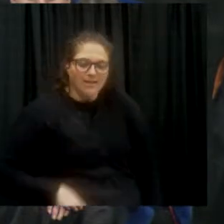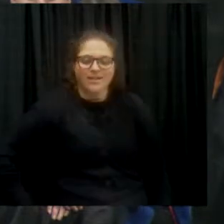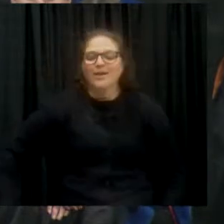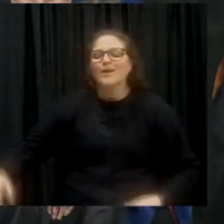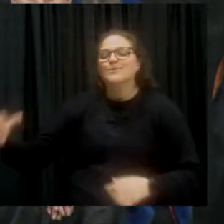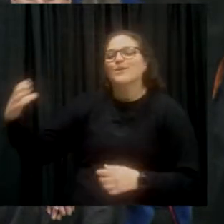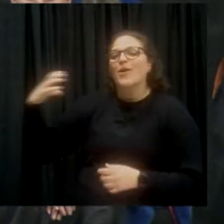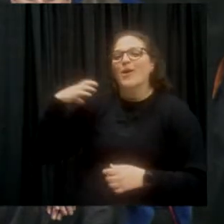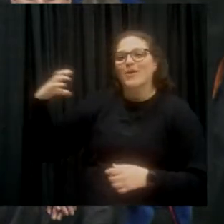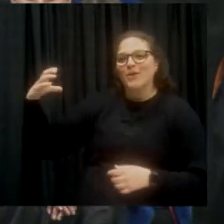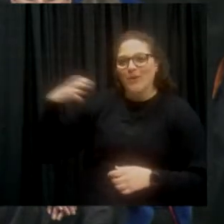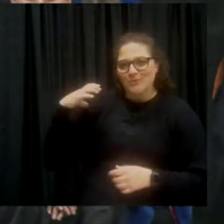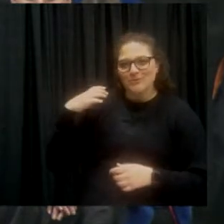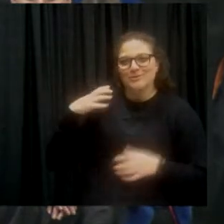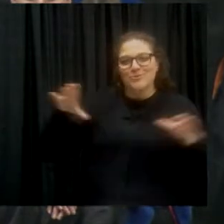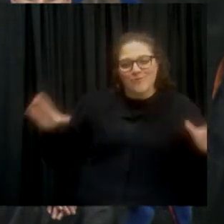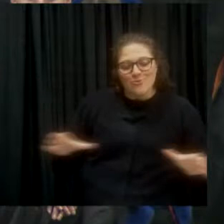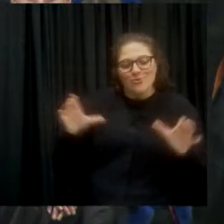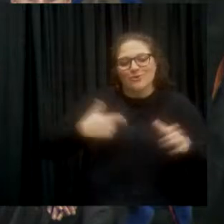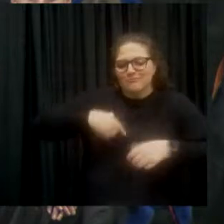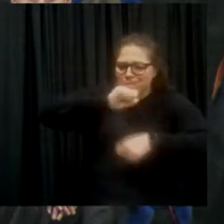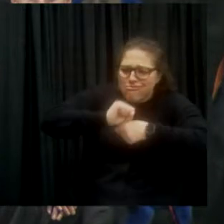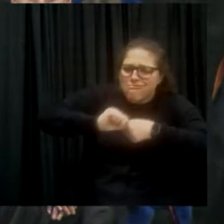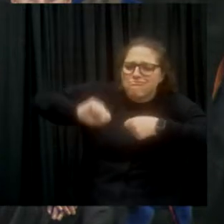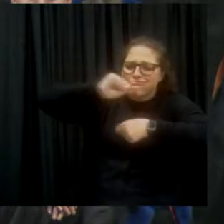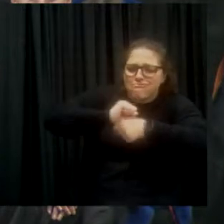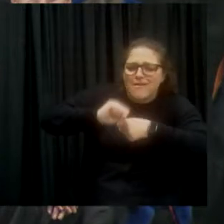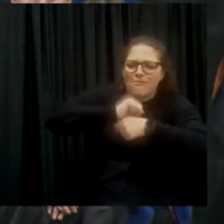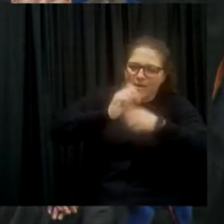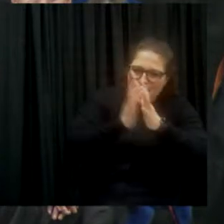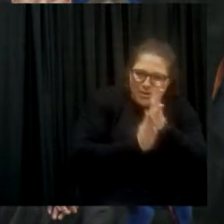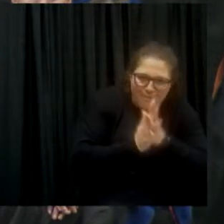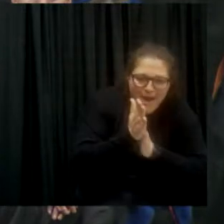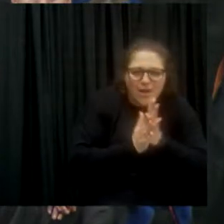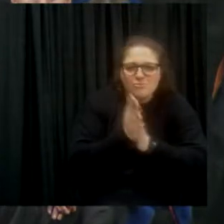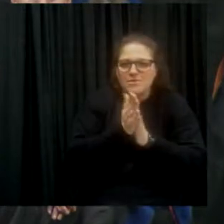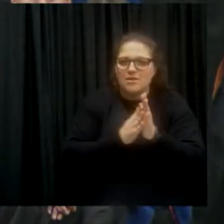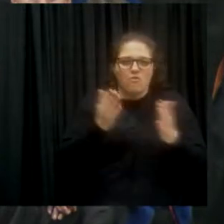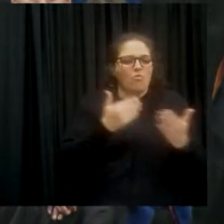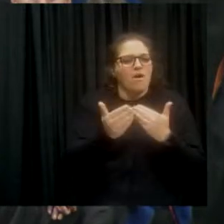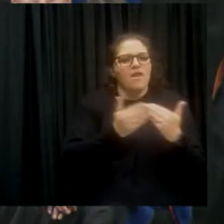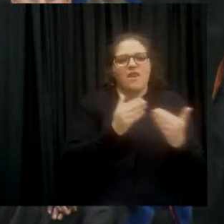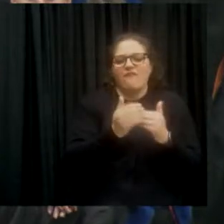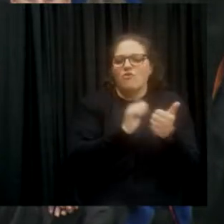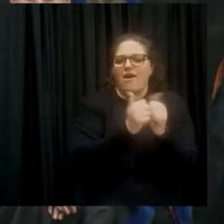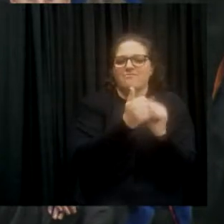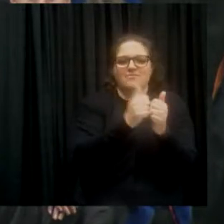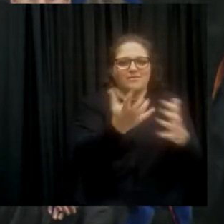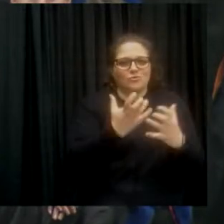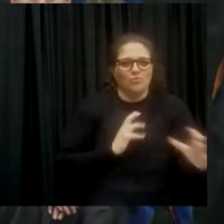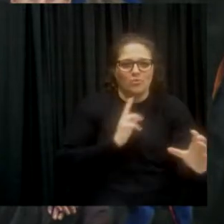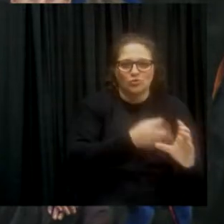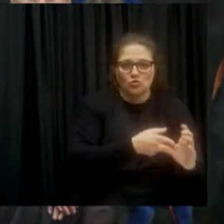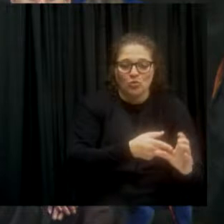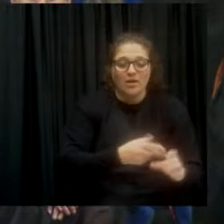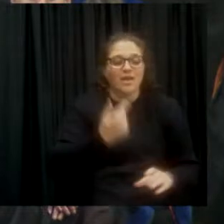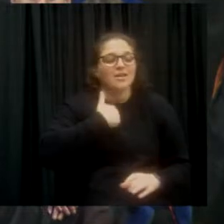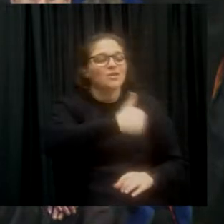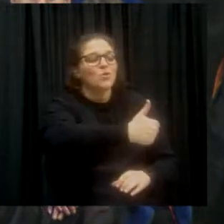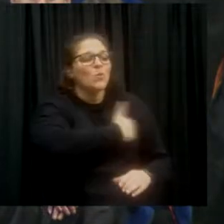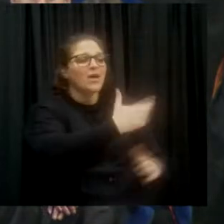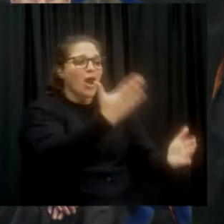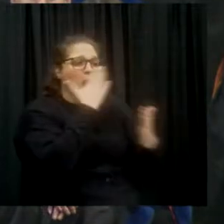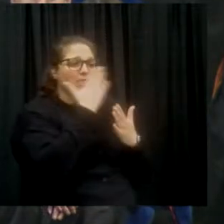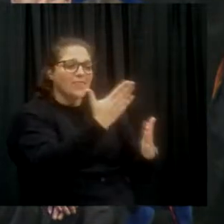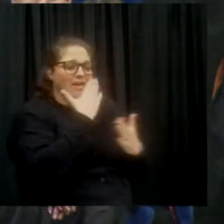To our coaches who have encouraged us to work hard while keeping us passionate about whatever athletics we choose to pursue. We are